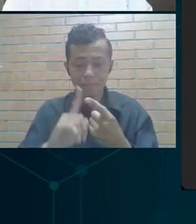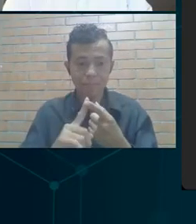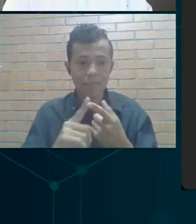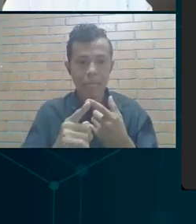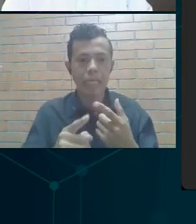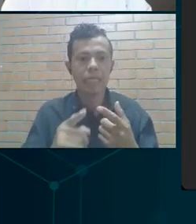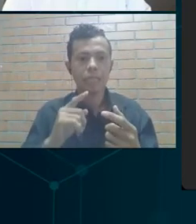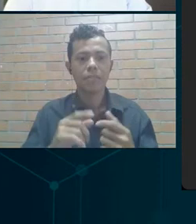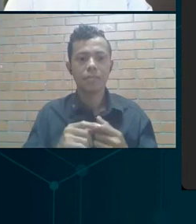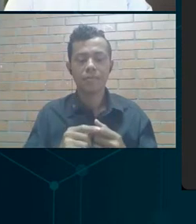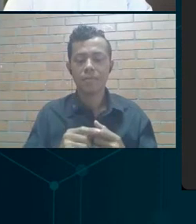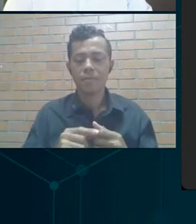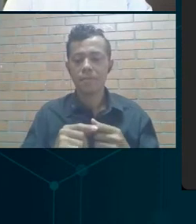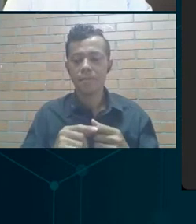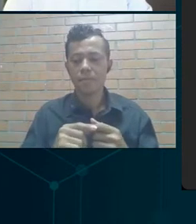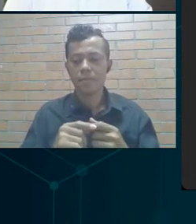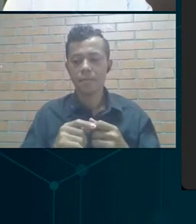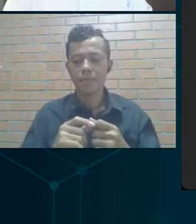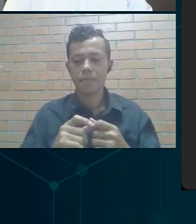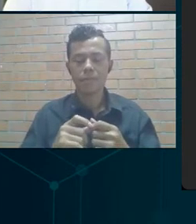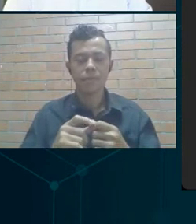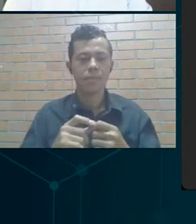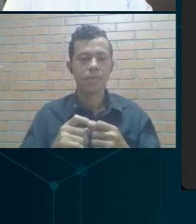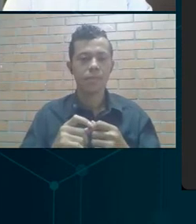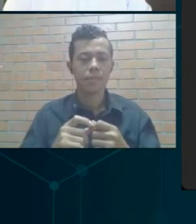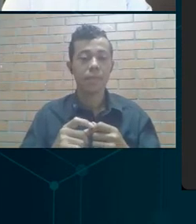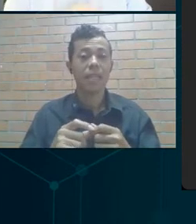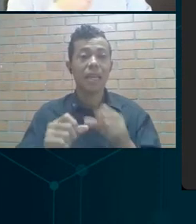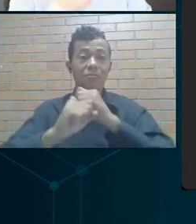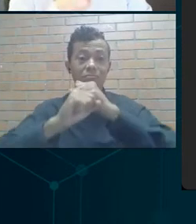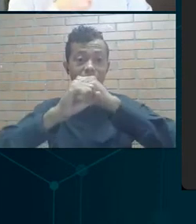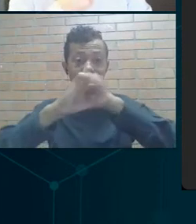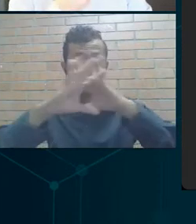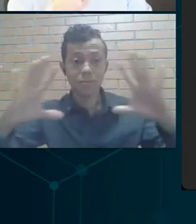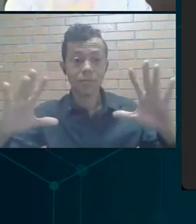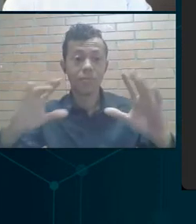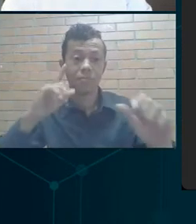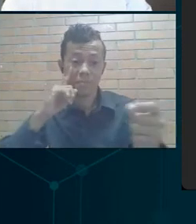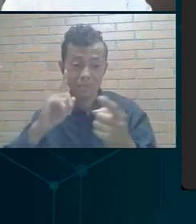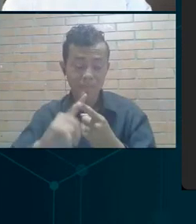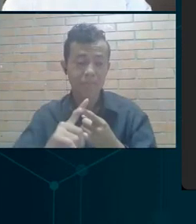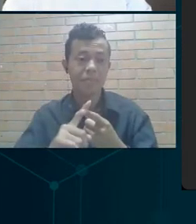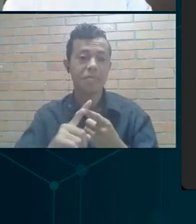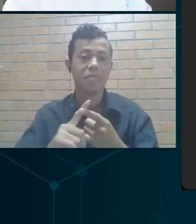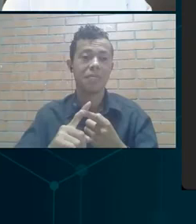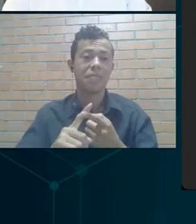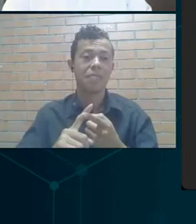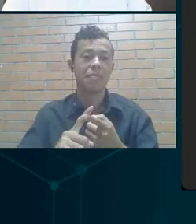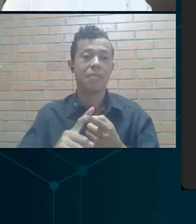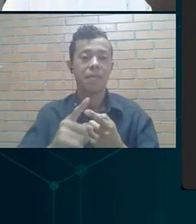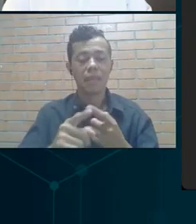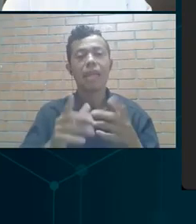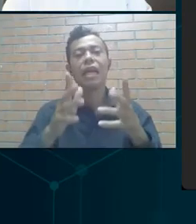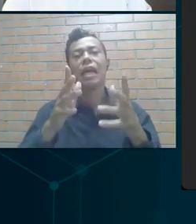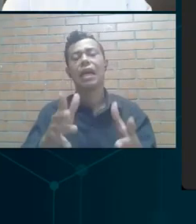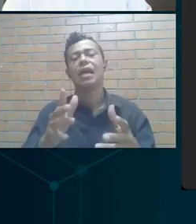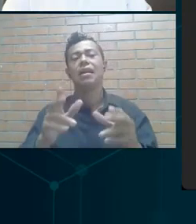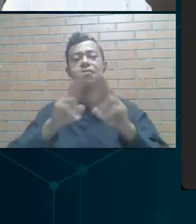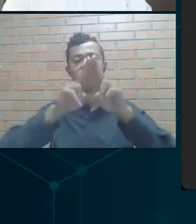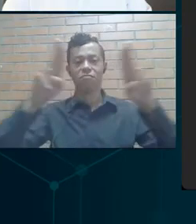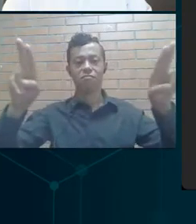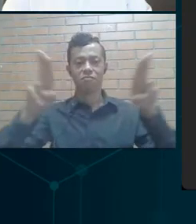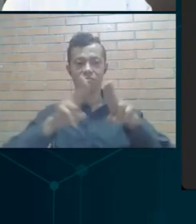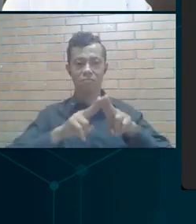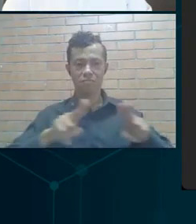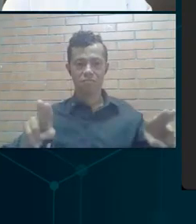integration platform. What you're watching now is you've got a web page that's got injected into it,